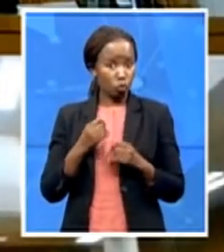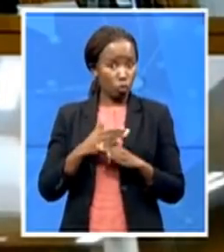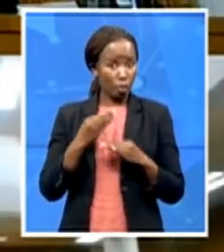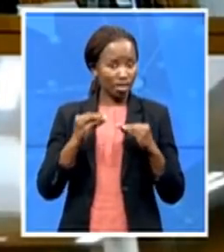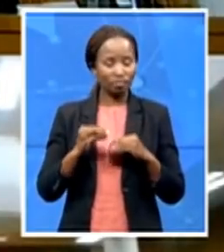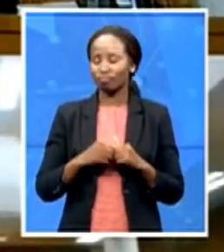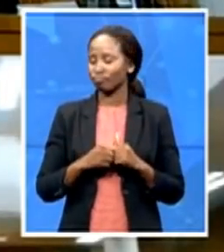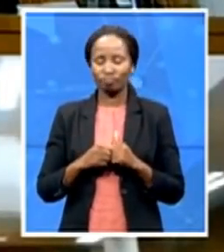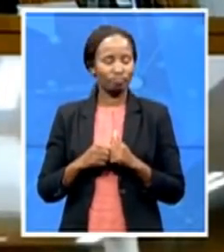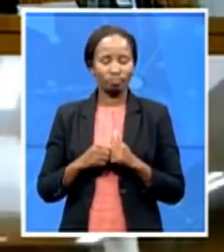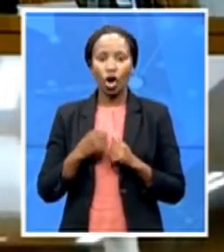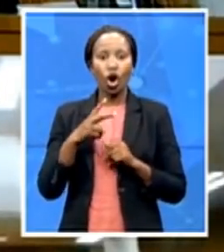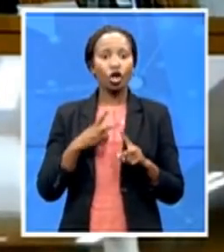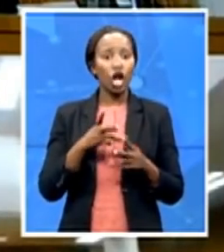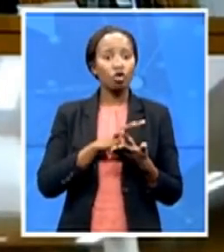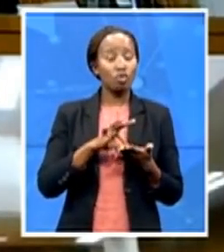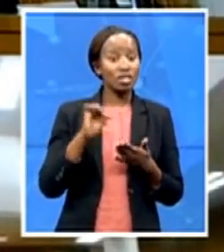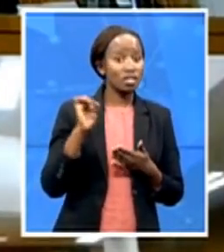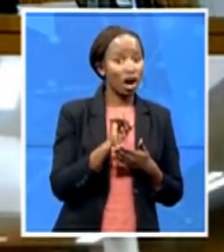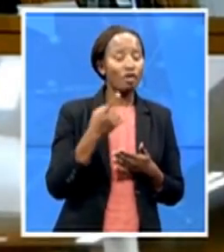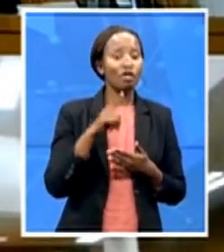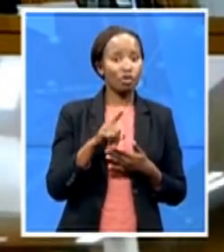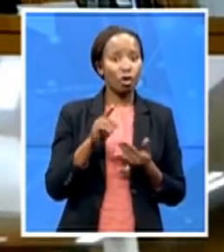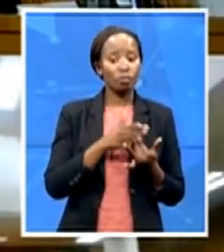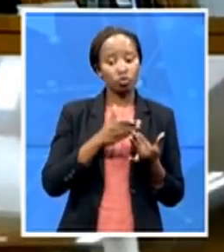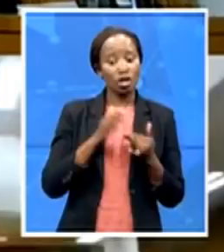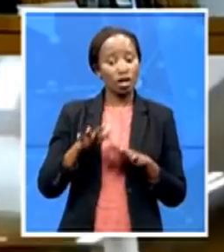and the Public Protector, let alone an employment contract.